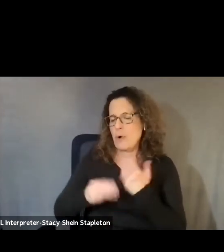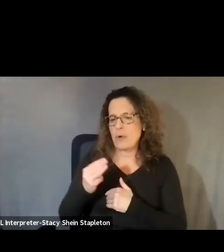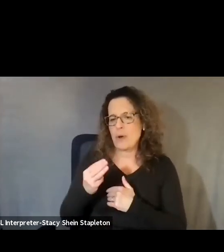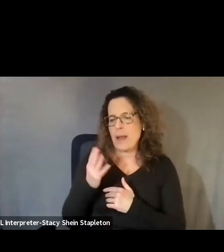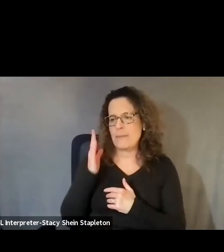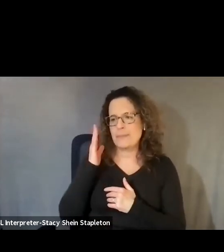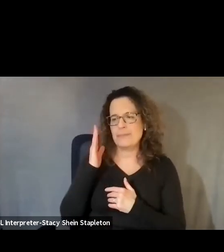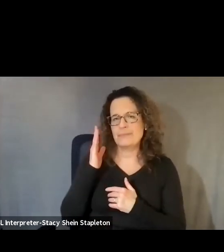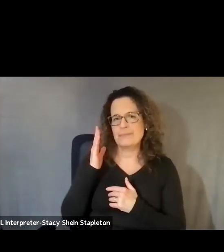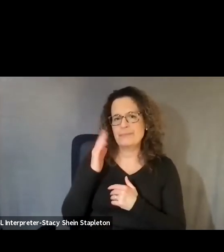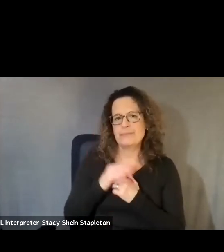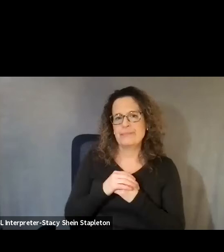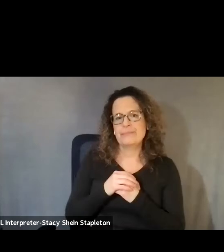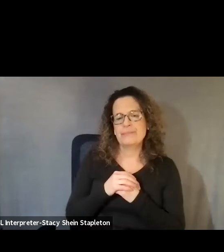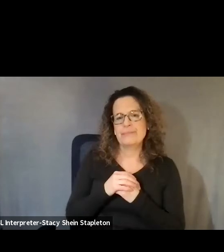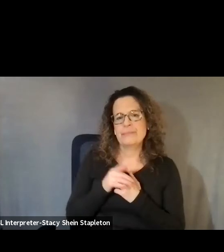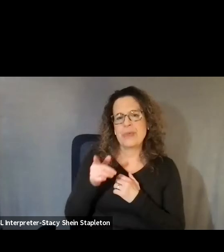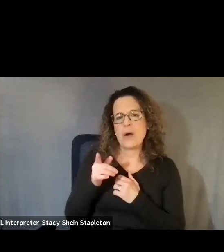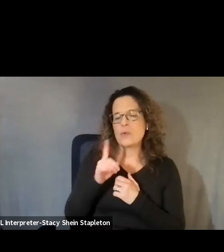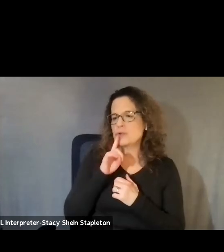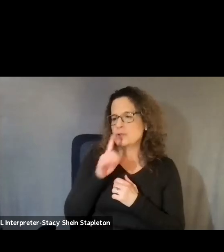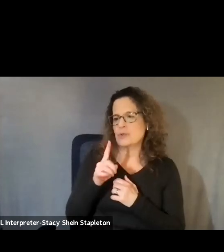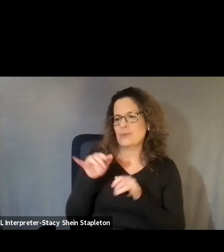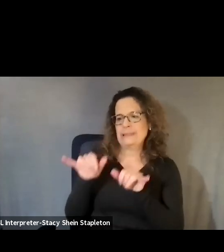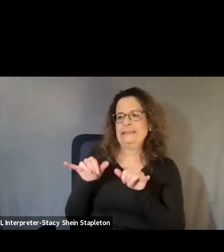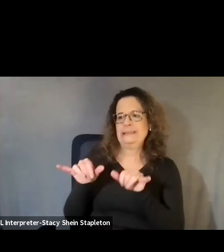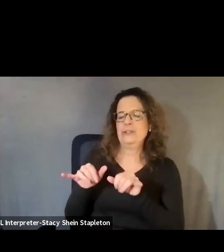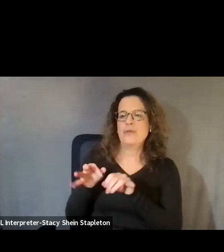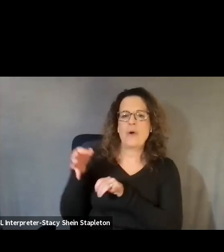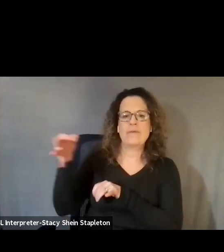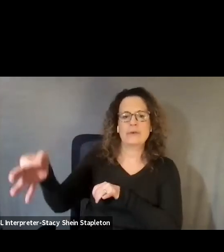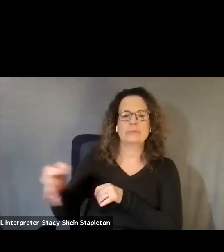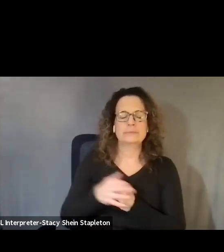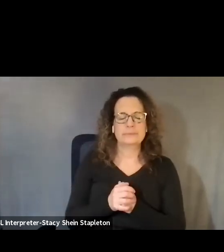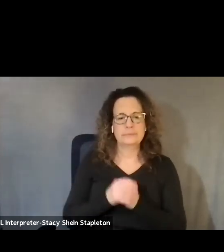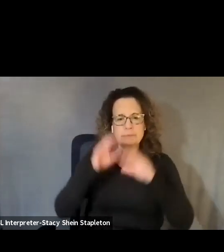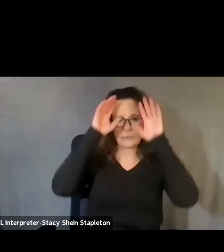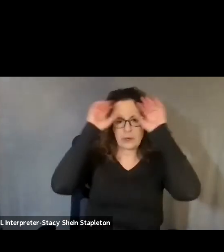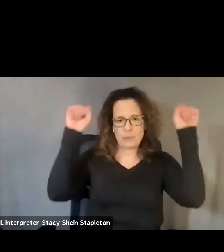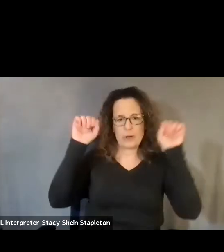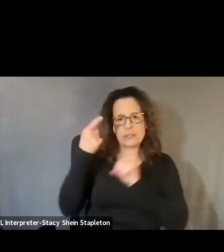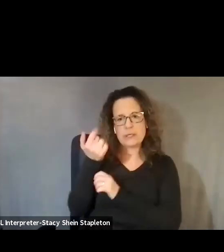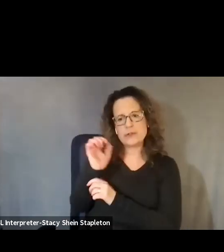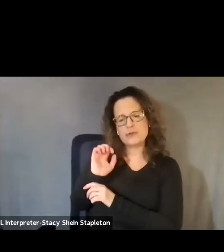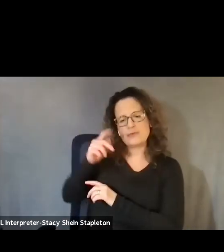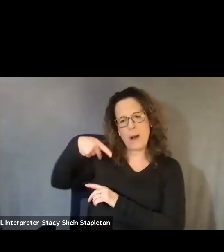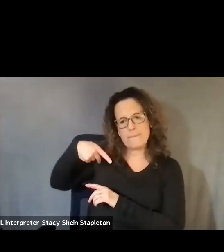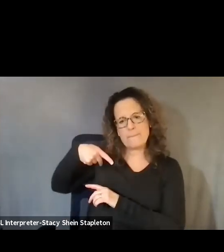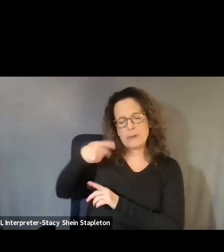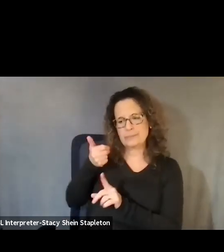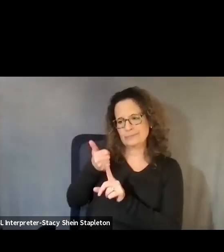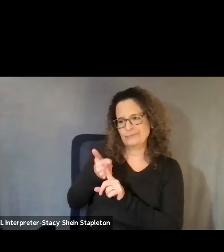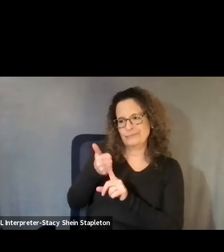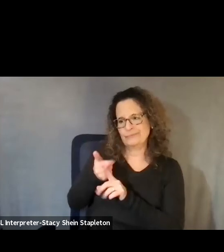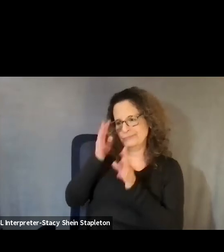ever something that we can be assured will stick around forever. President Trump sought to